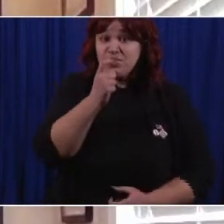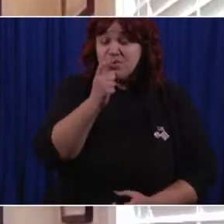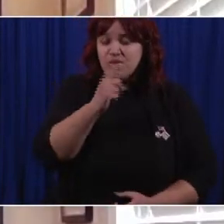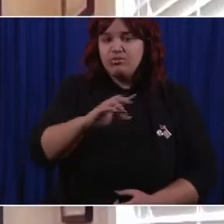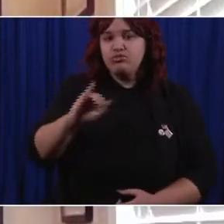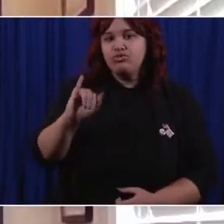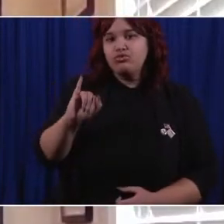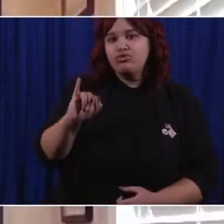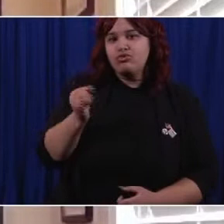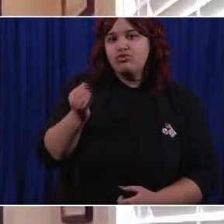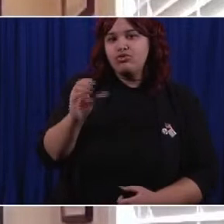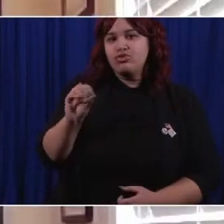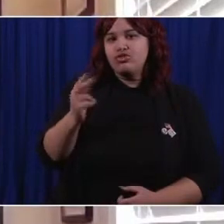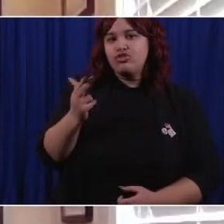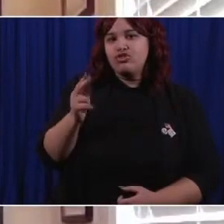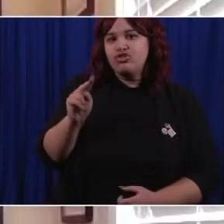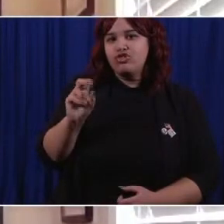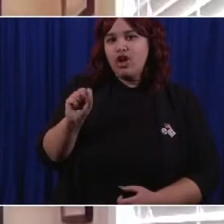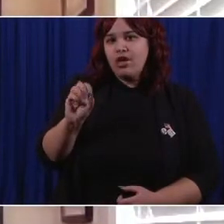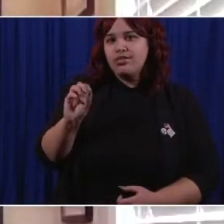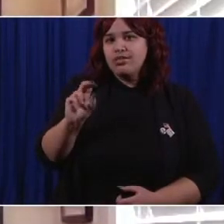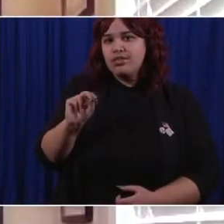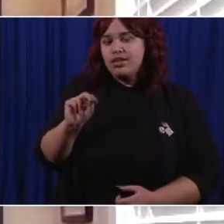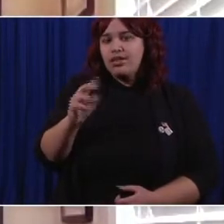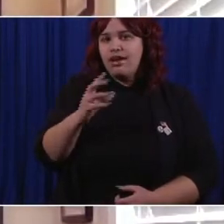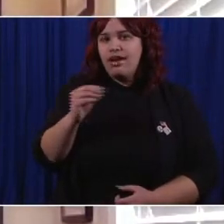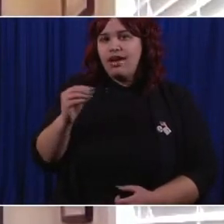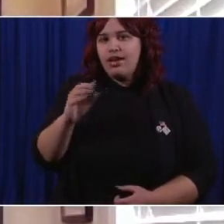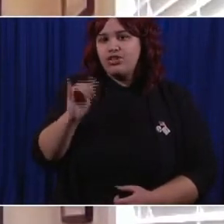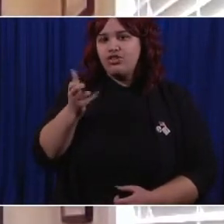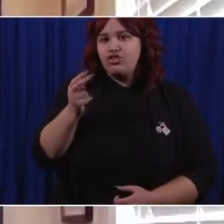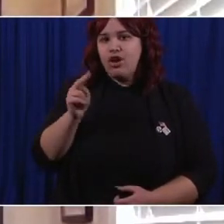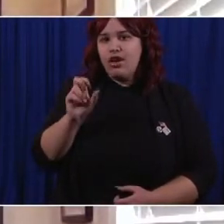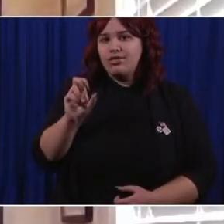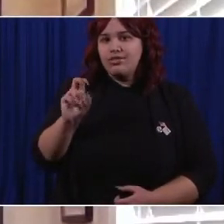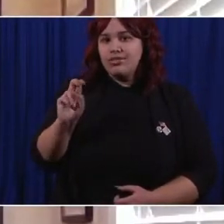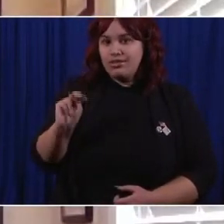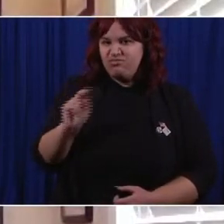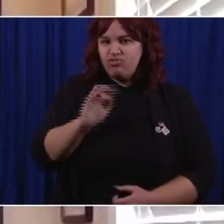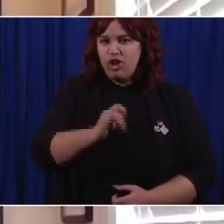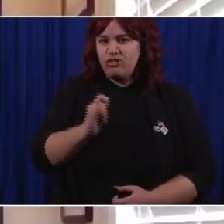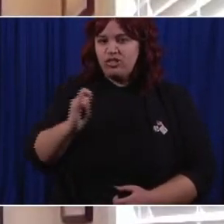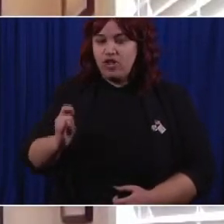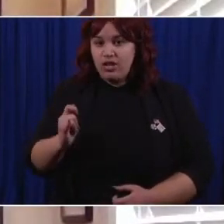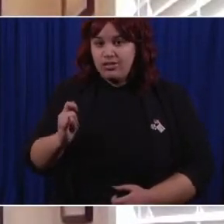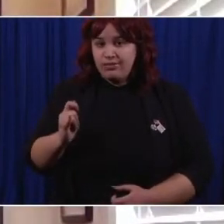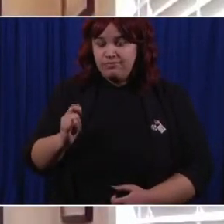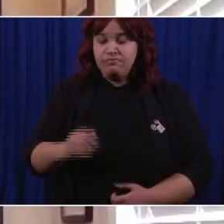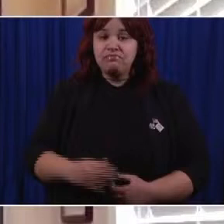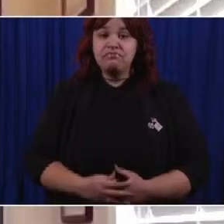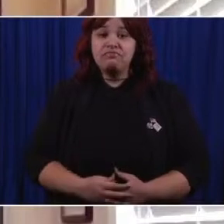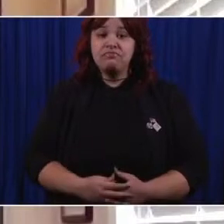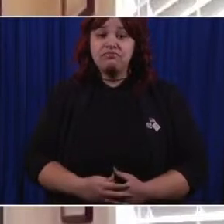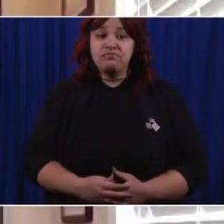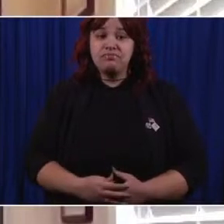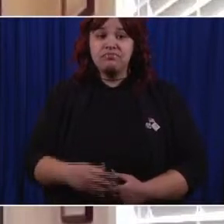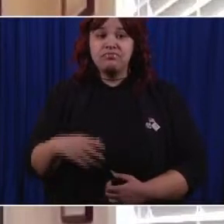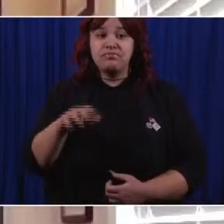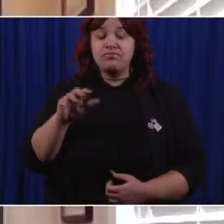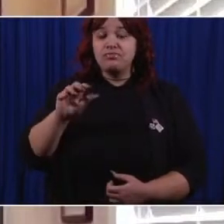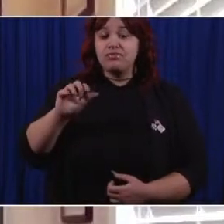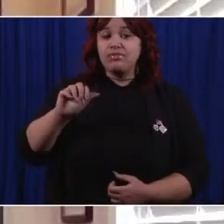and potential approval by ACIP and hopefully